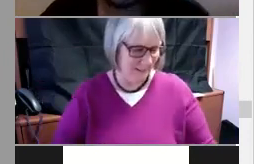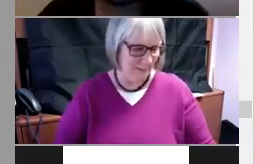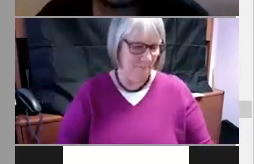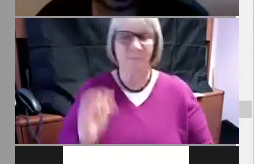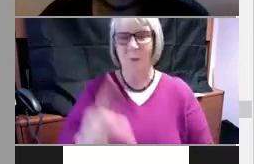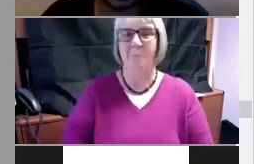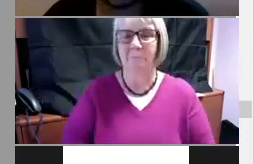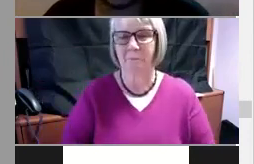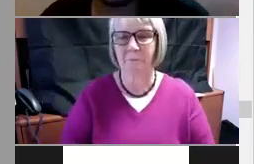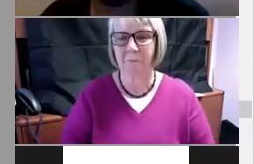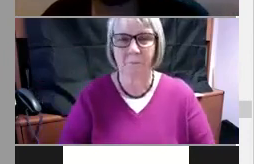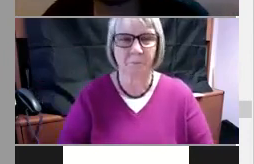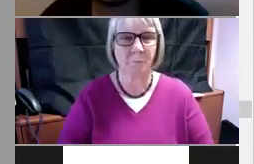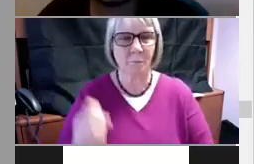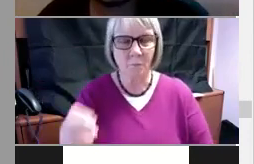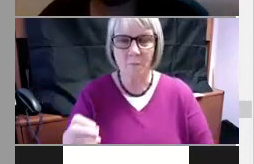Okay. So